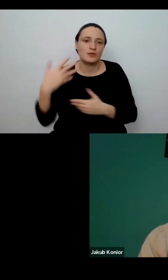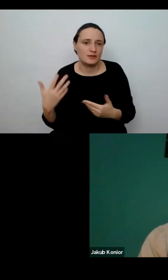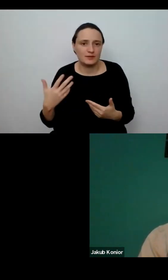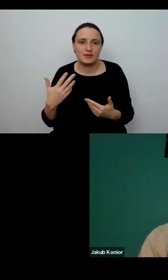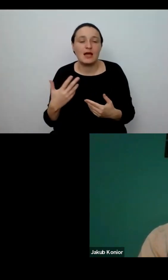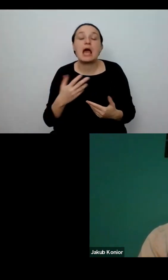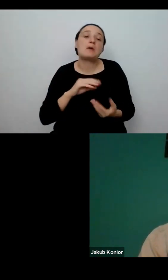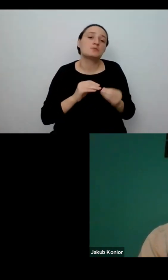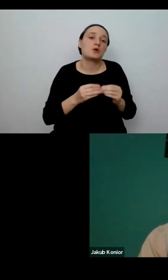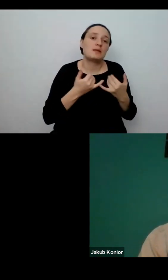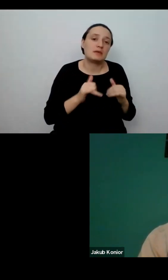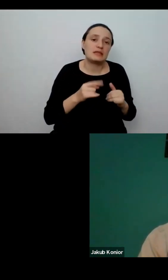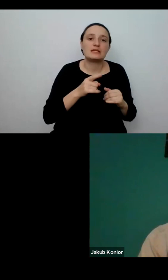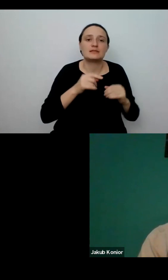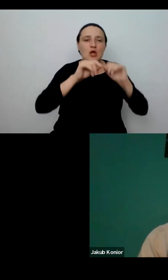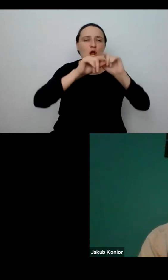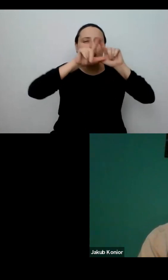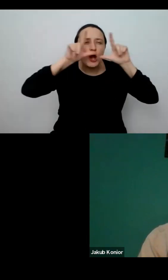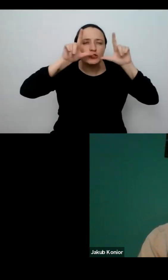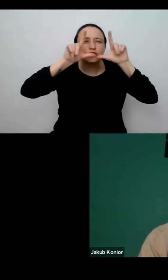quite a lot lower than the